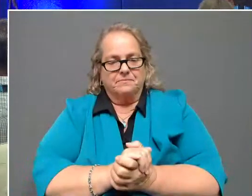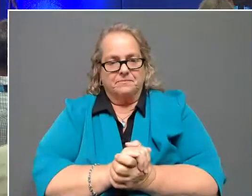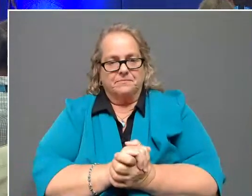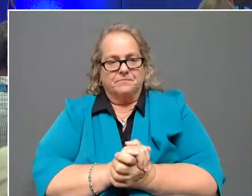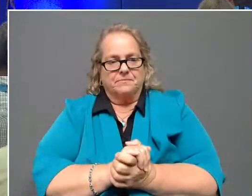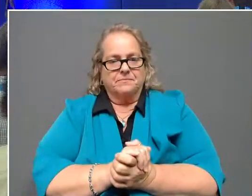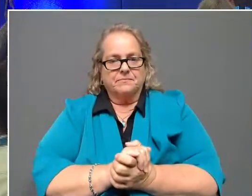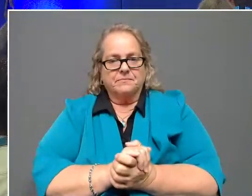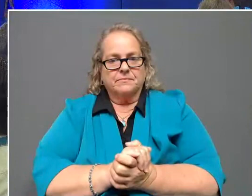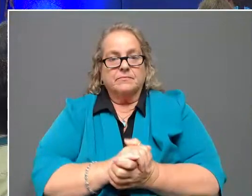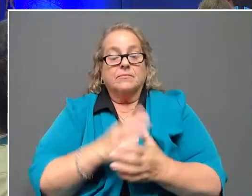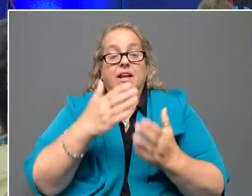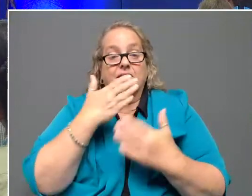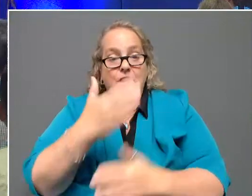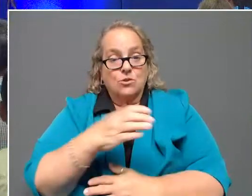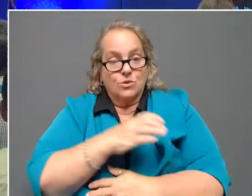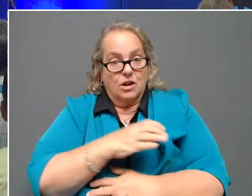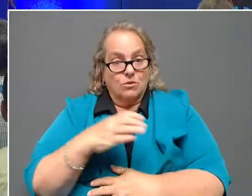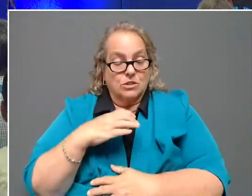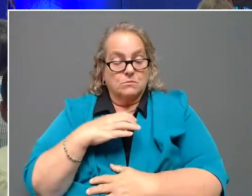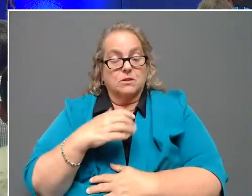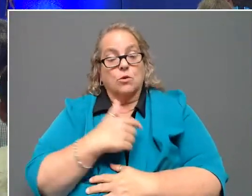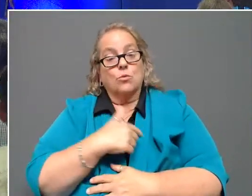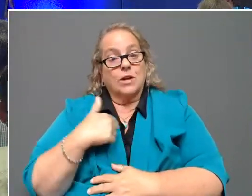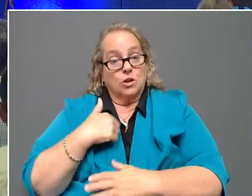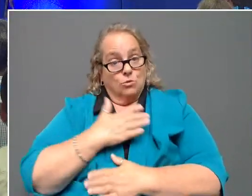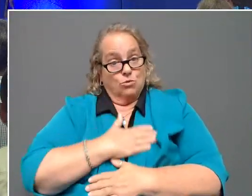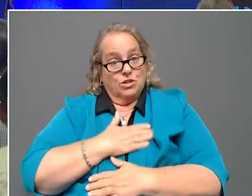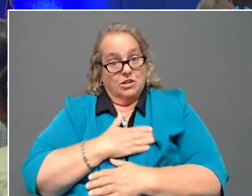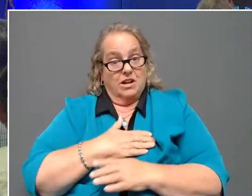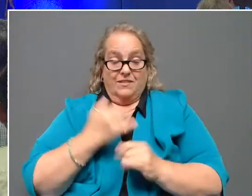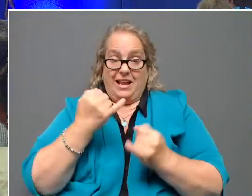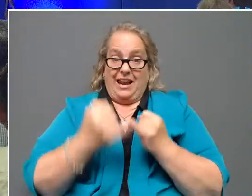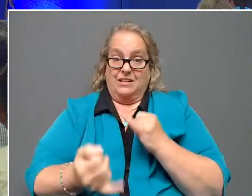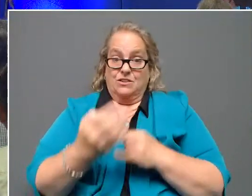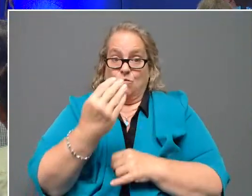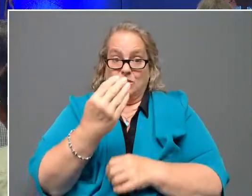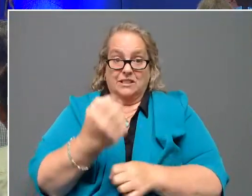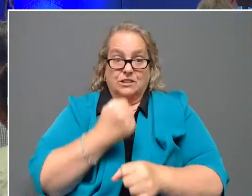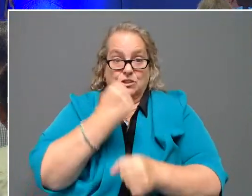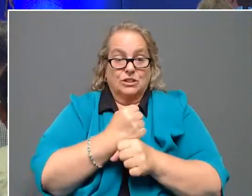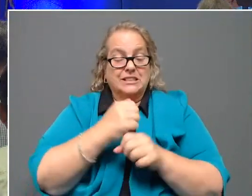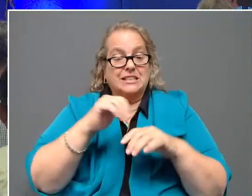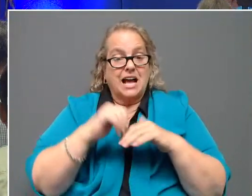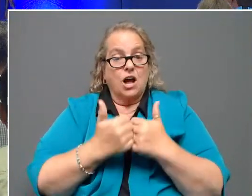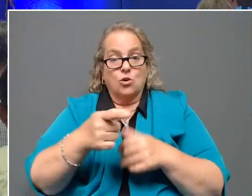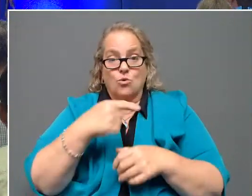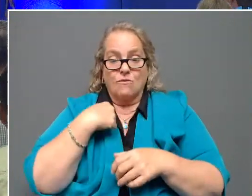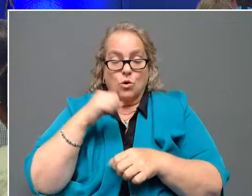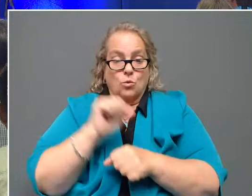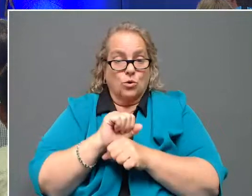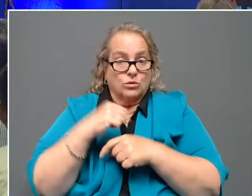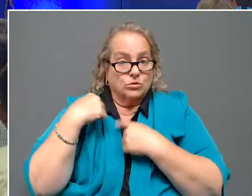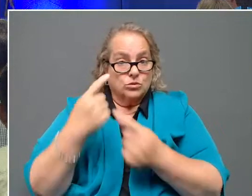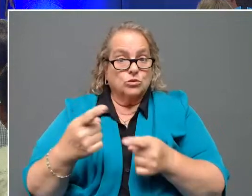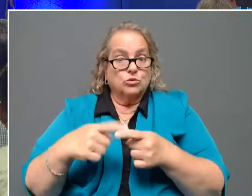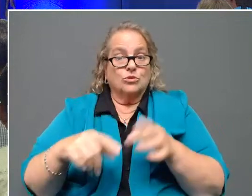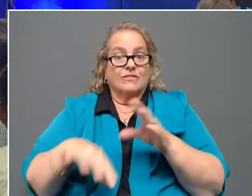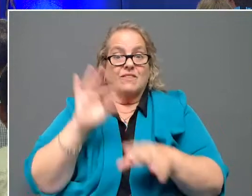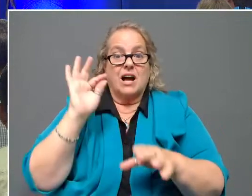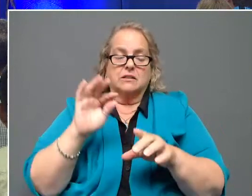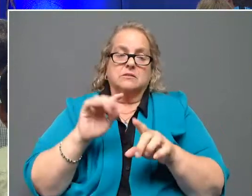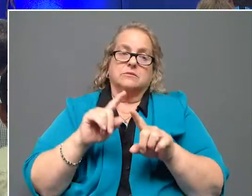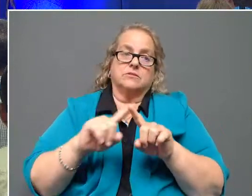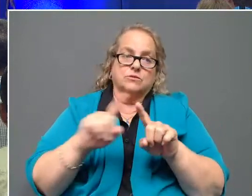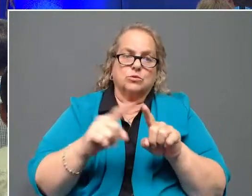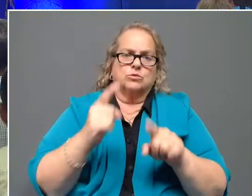Thank you, Congressman. We appreciate over the last 14 years how you've worked to find practical solutions to the tough problems